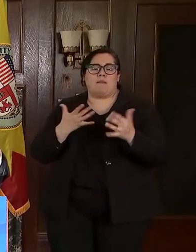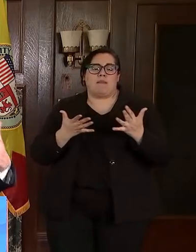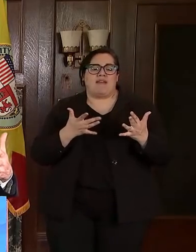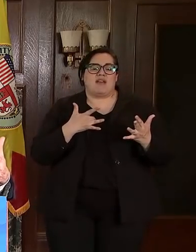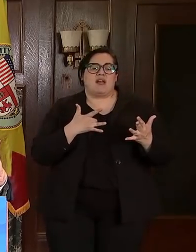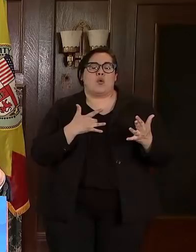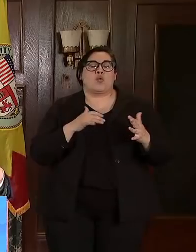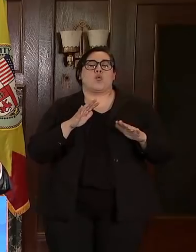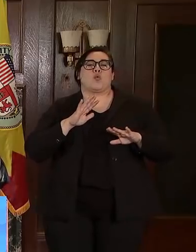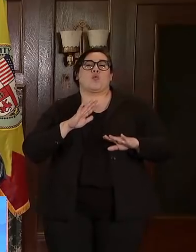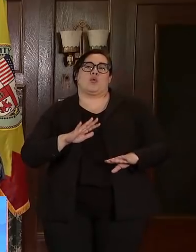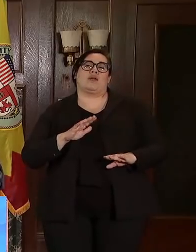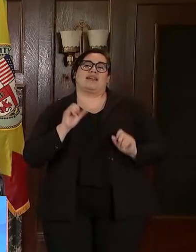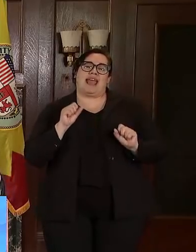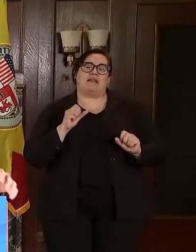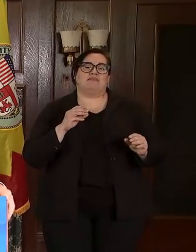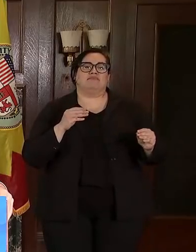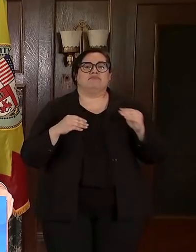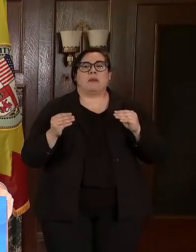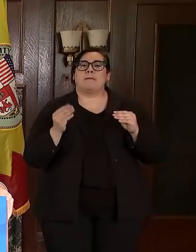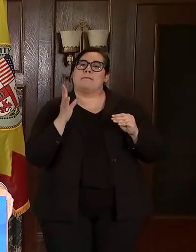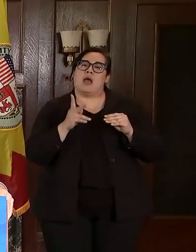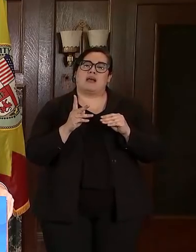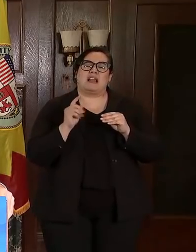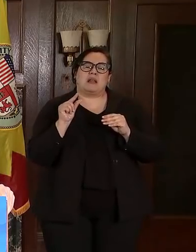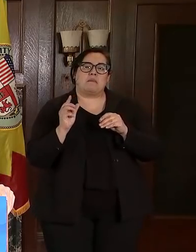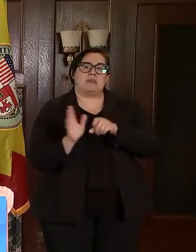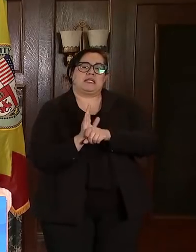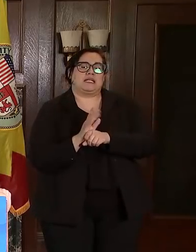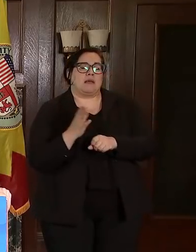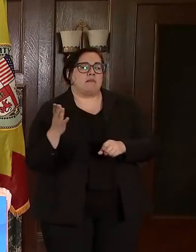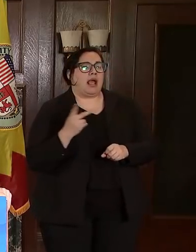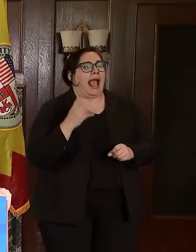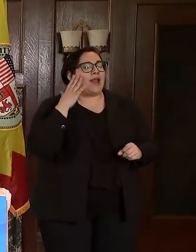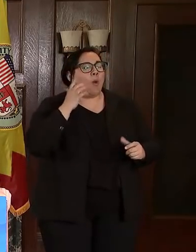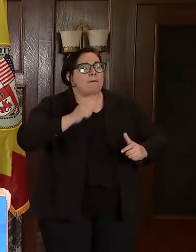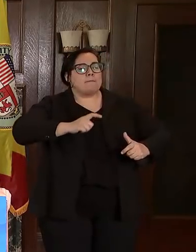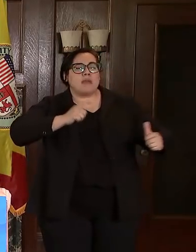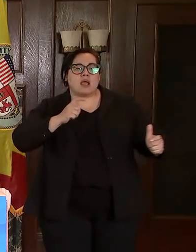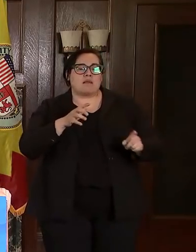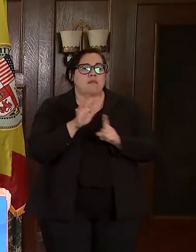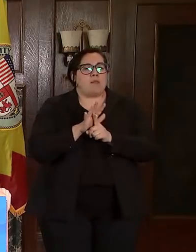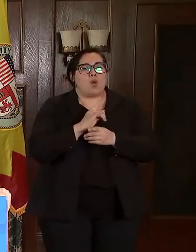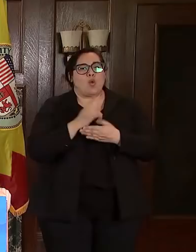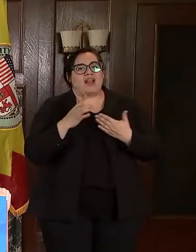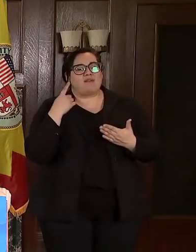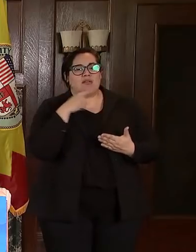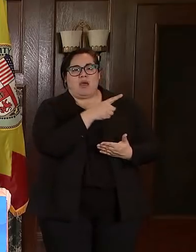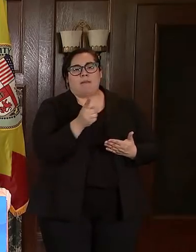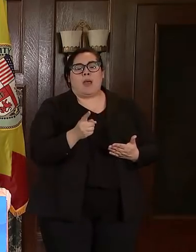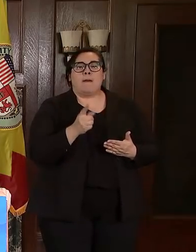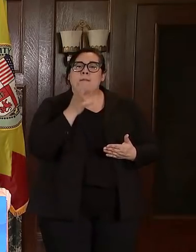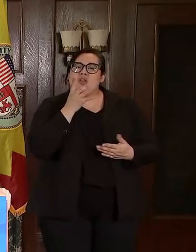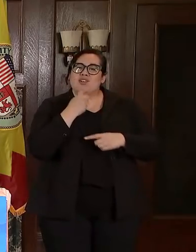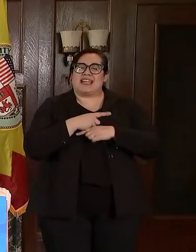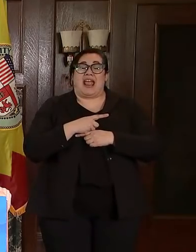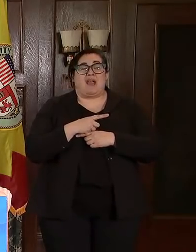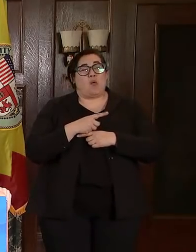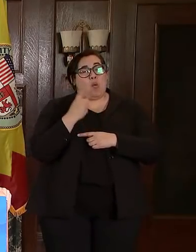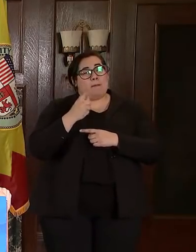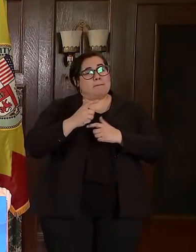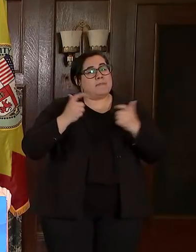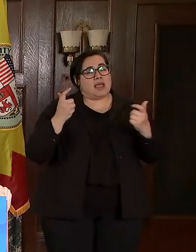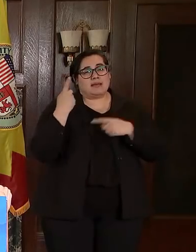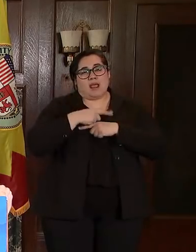that oxygen released, get some business back. And I know this is a big, big weekend for them. Mother's Day is, if not the biggest, one of the biggest days